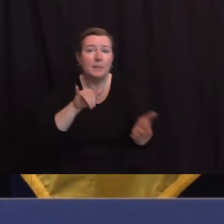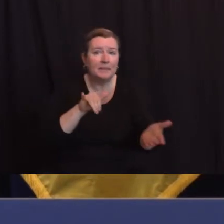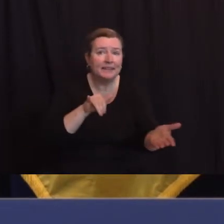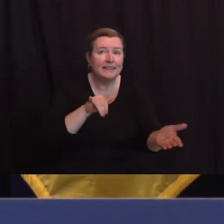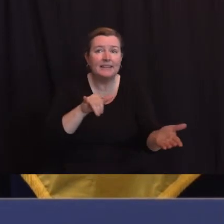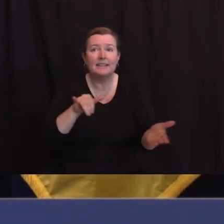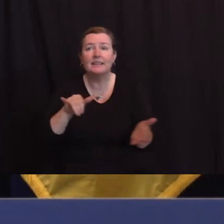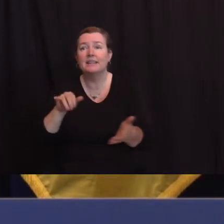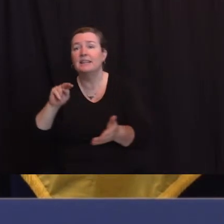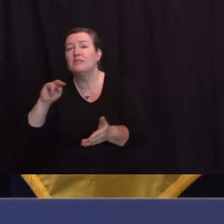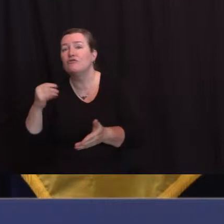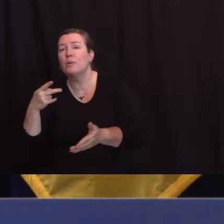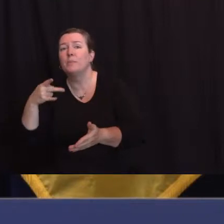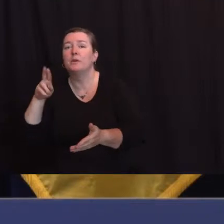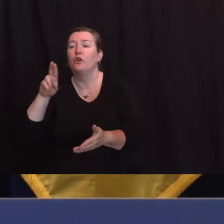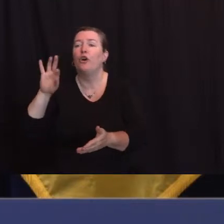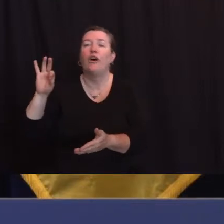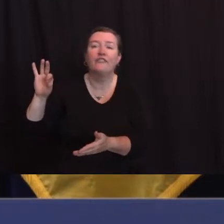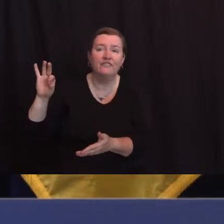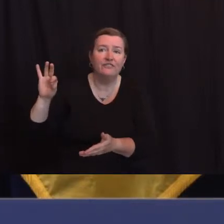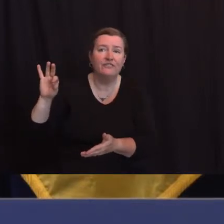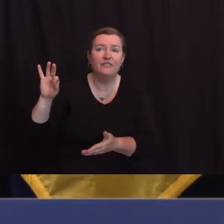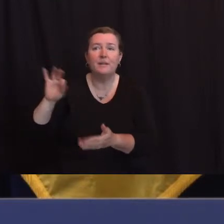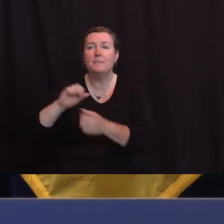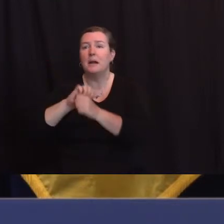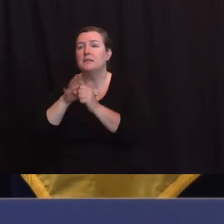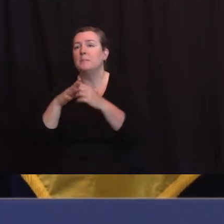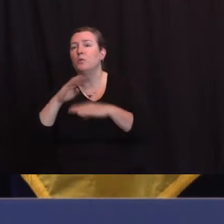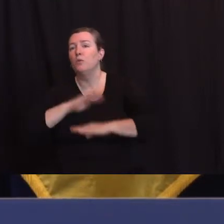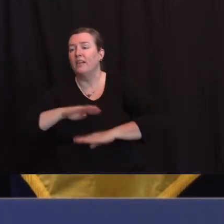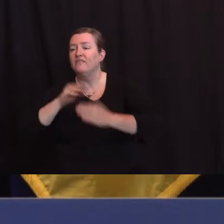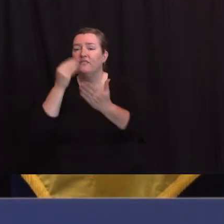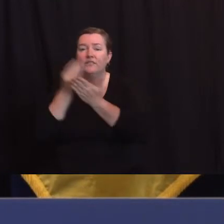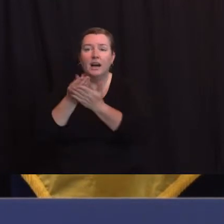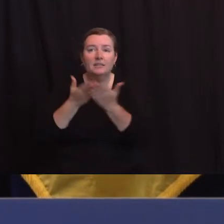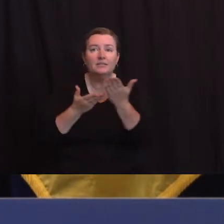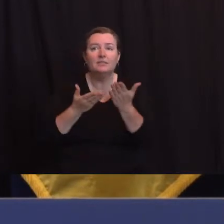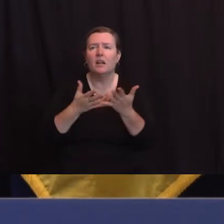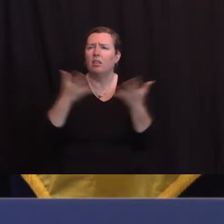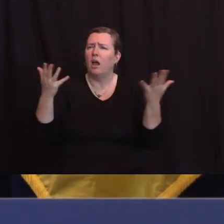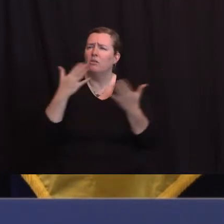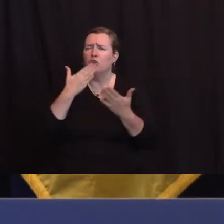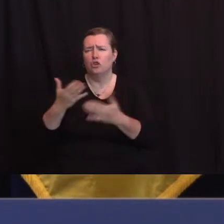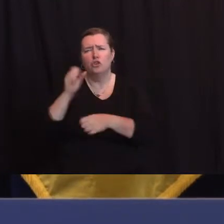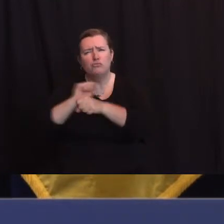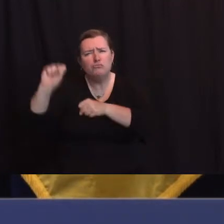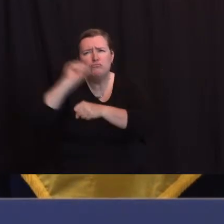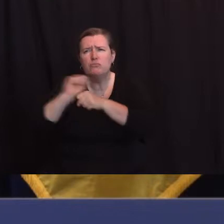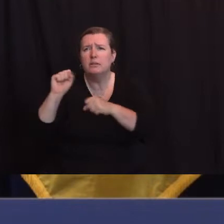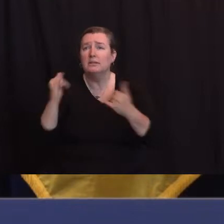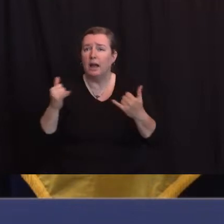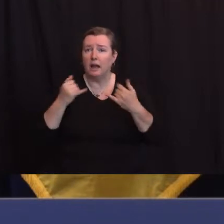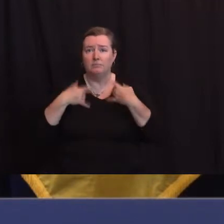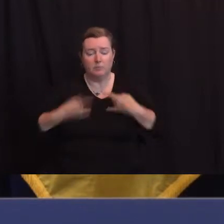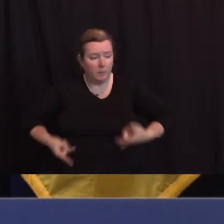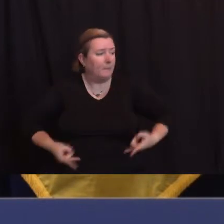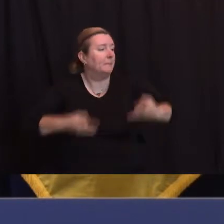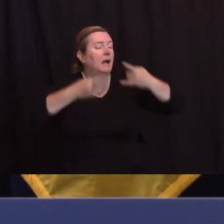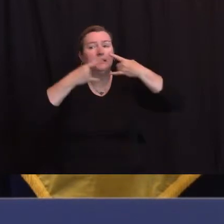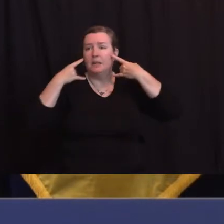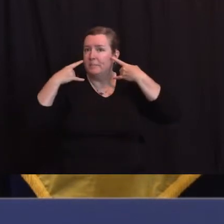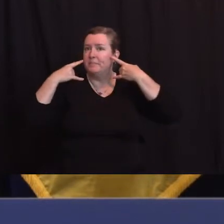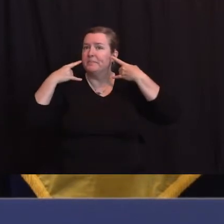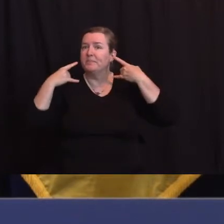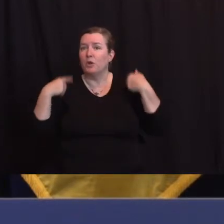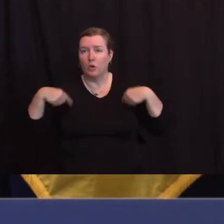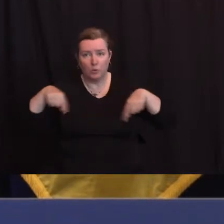NJPRF.org, New Jersey Pandemic Relief Fund continues to do extraordinary work. We'll mask up. And again, we're masking up.